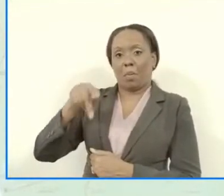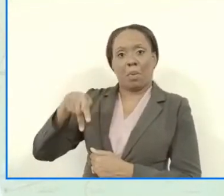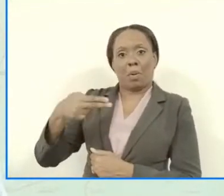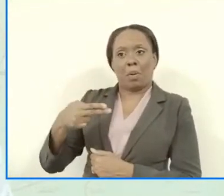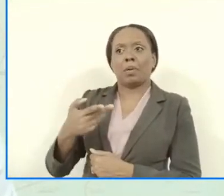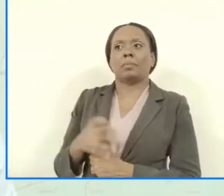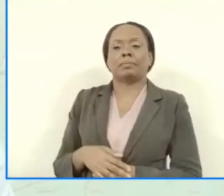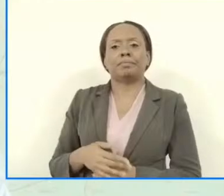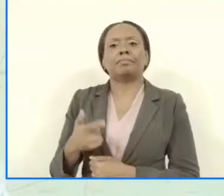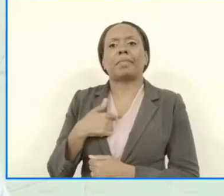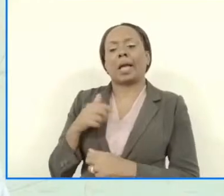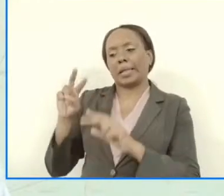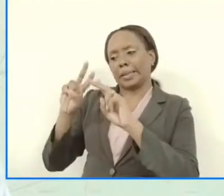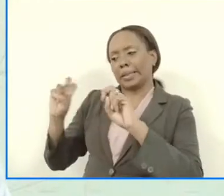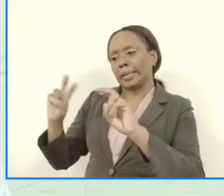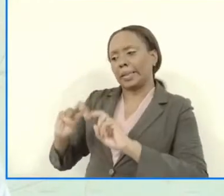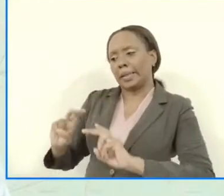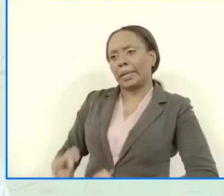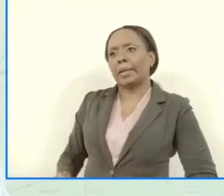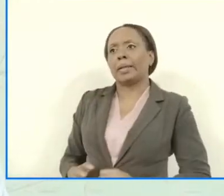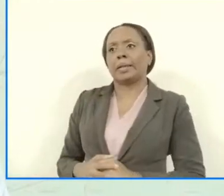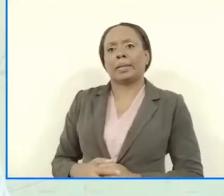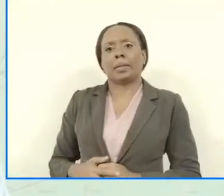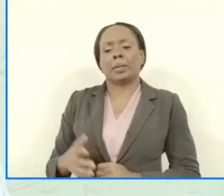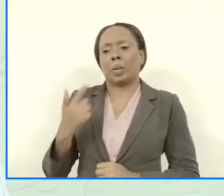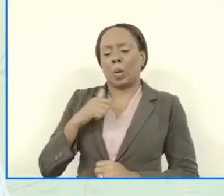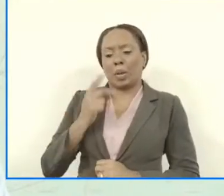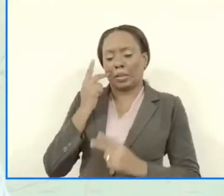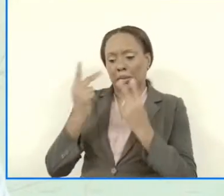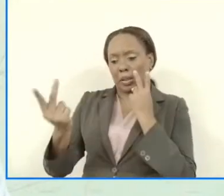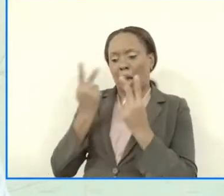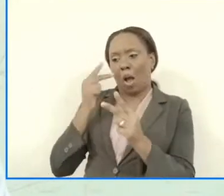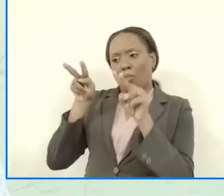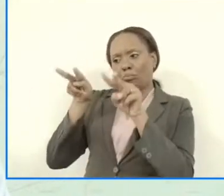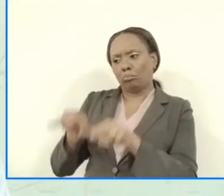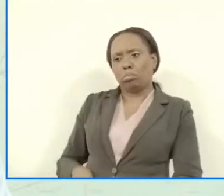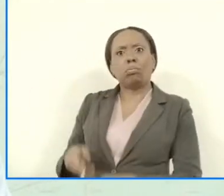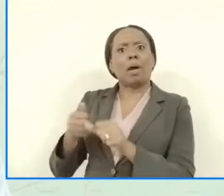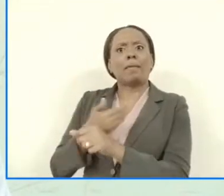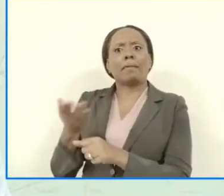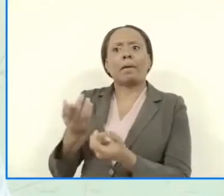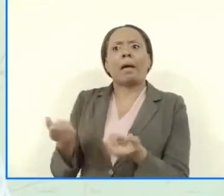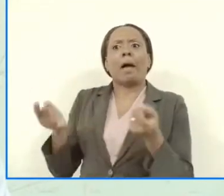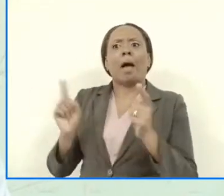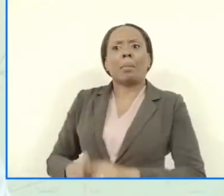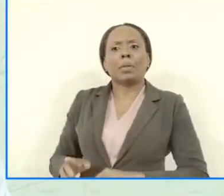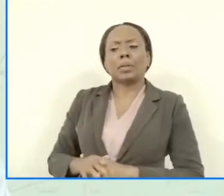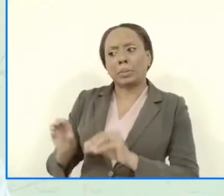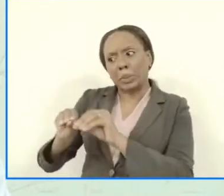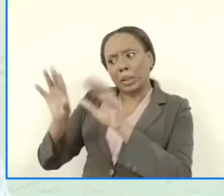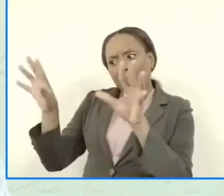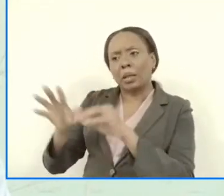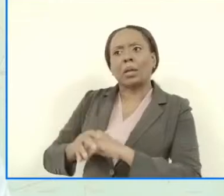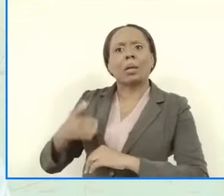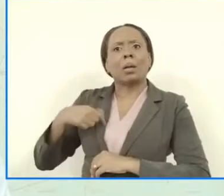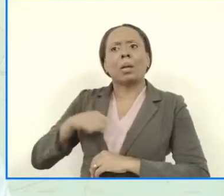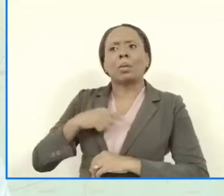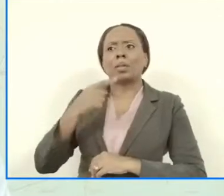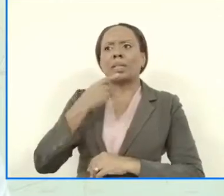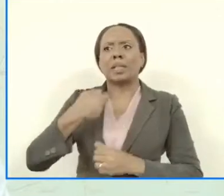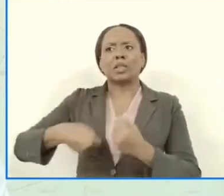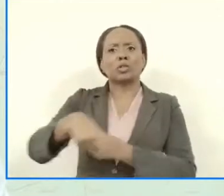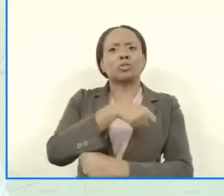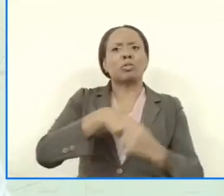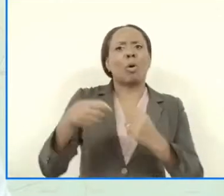data, we were watching our stations live as everything was unfolding. We started to report tropical storm force